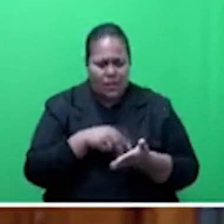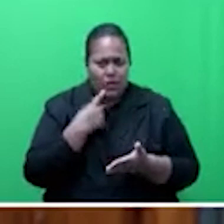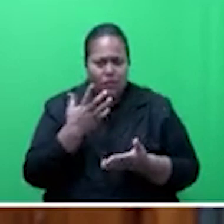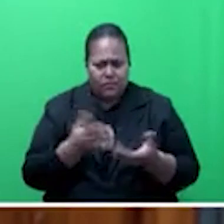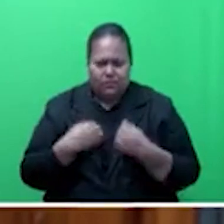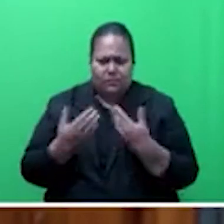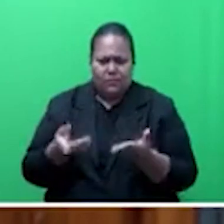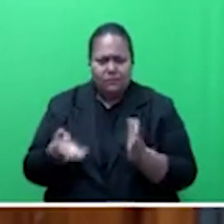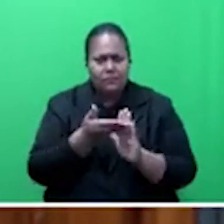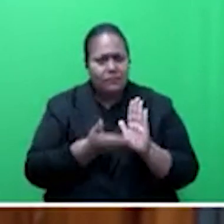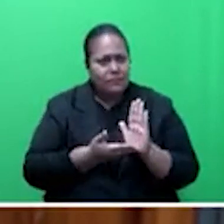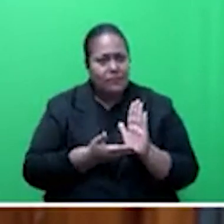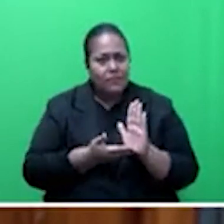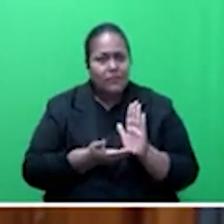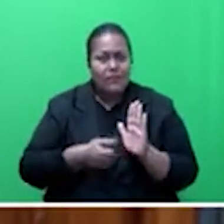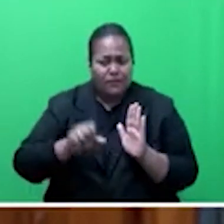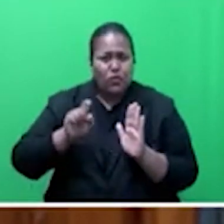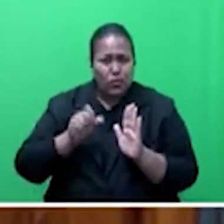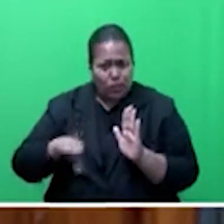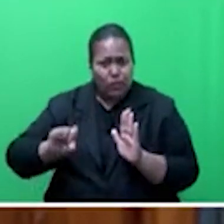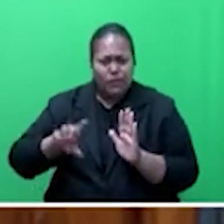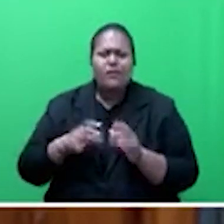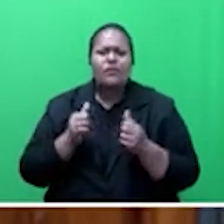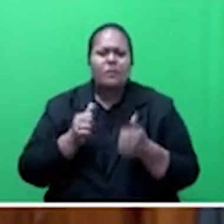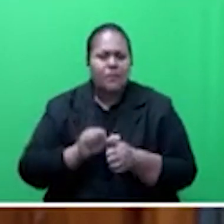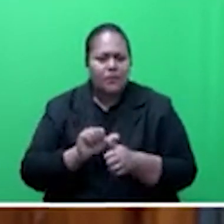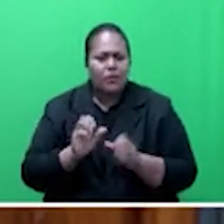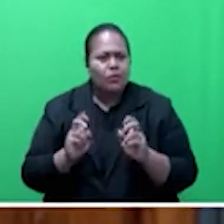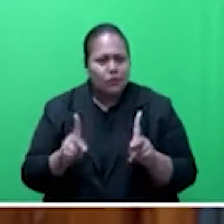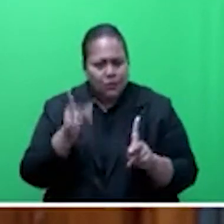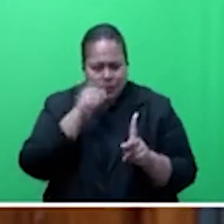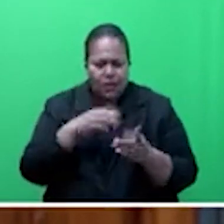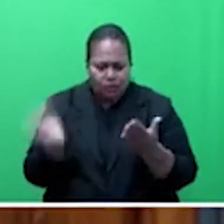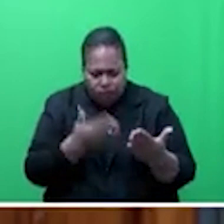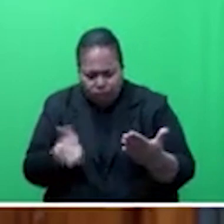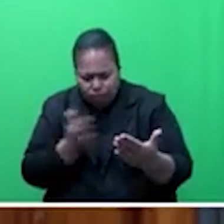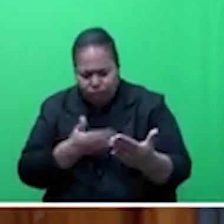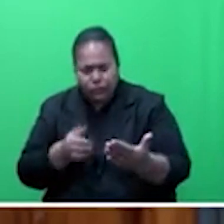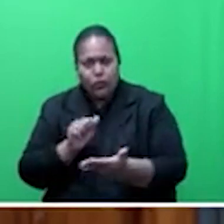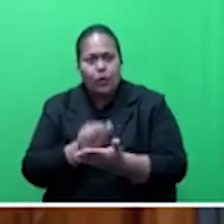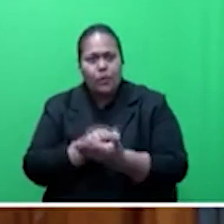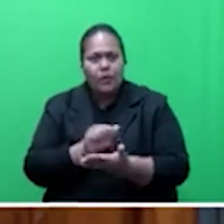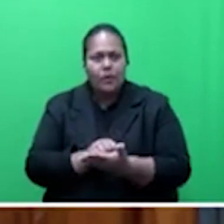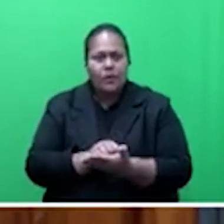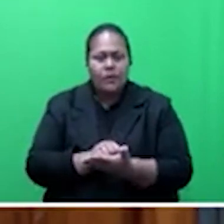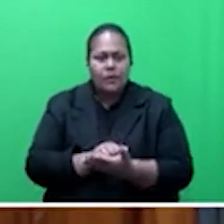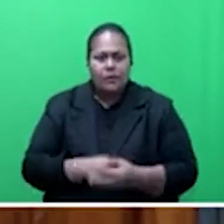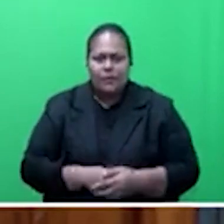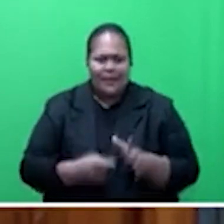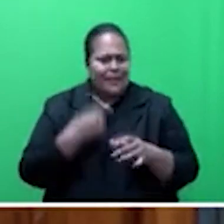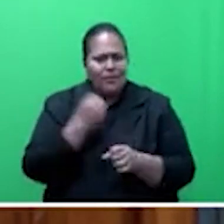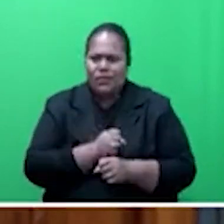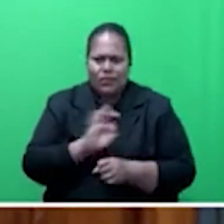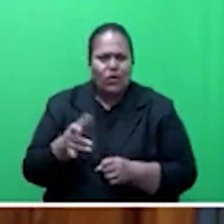have had a great, you know, opportunity to have a look at it, and matters like this, you know, Parliament would not have to come back and review, or the Honourable Attorney General would